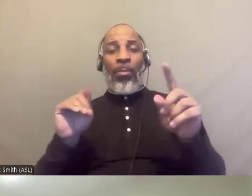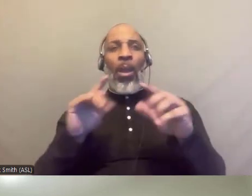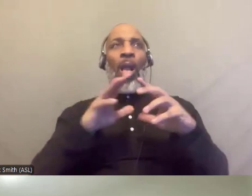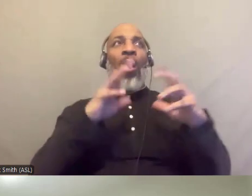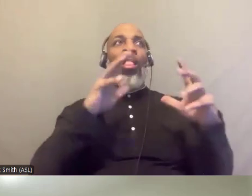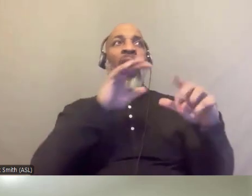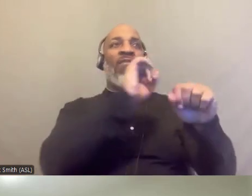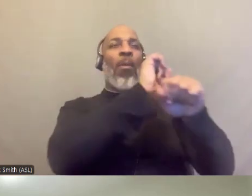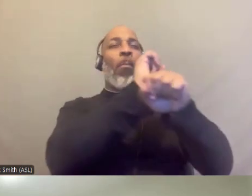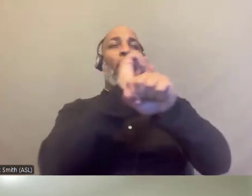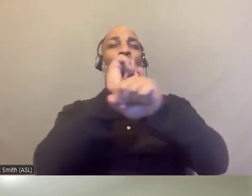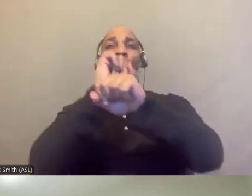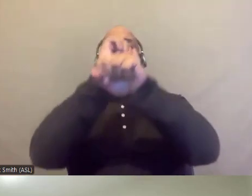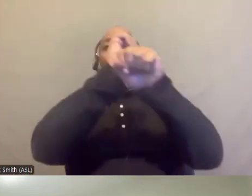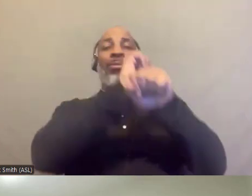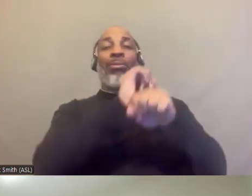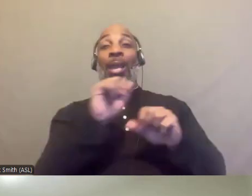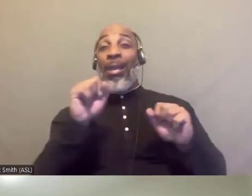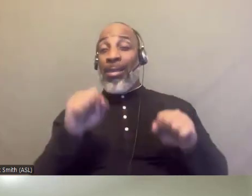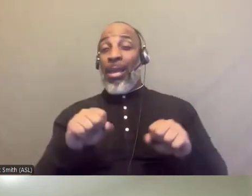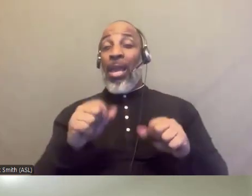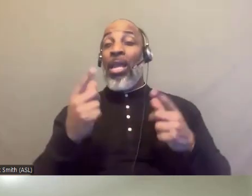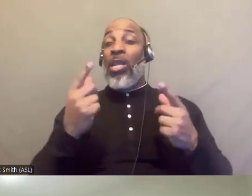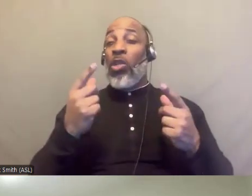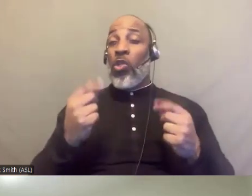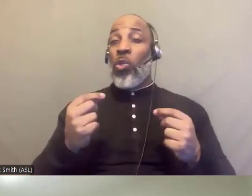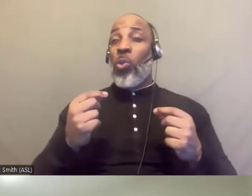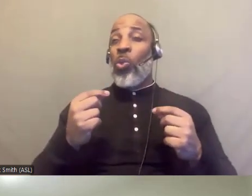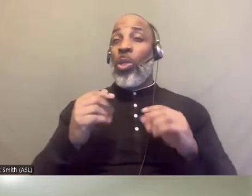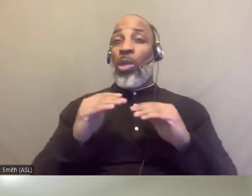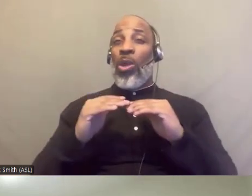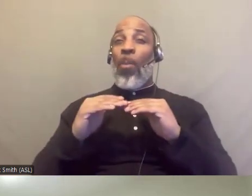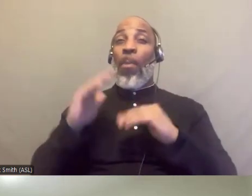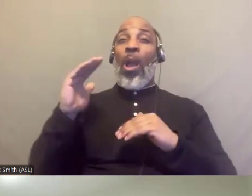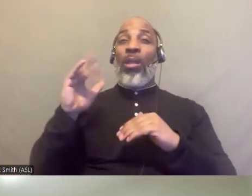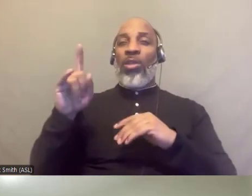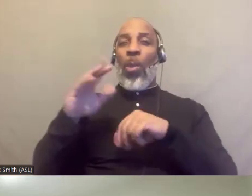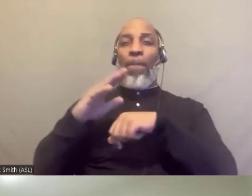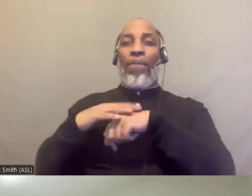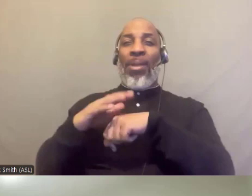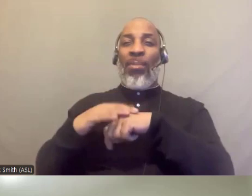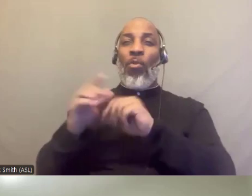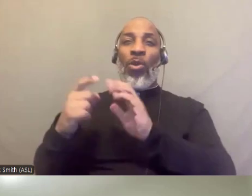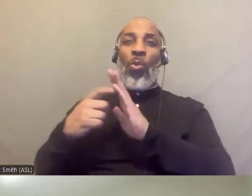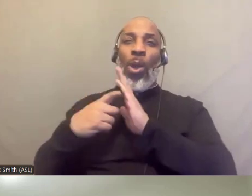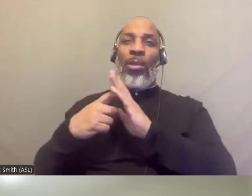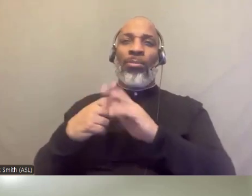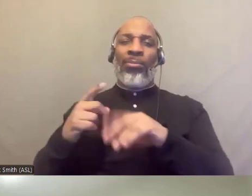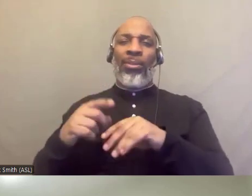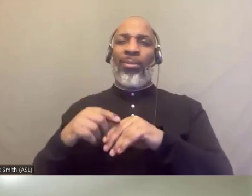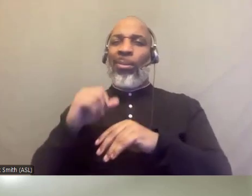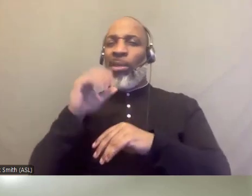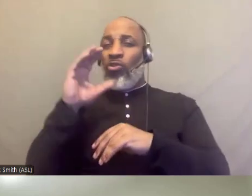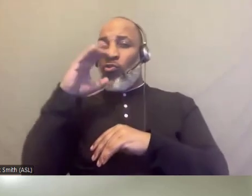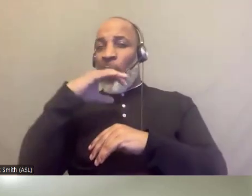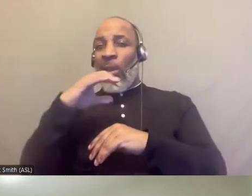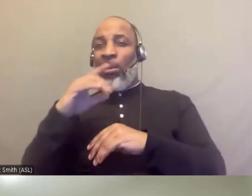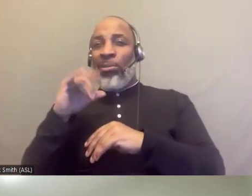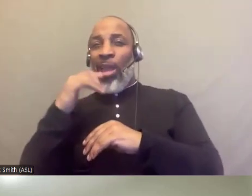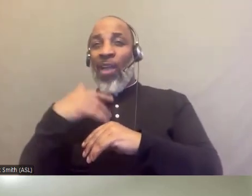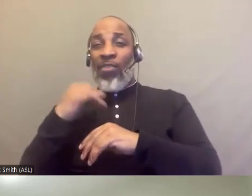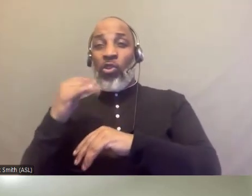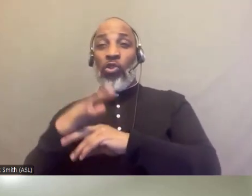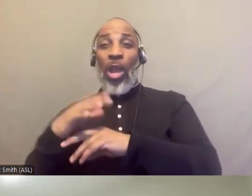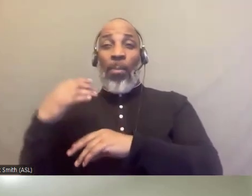employers can and do go beyond those sort of minimum requirements. So it would be a little unusual to have a job coach